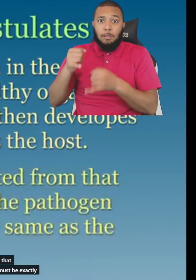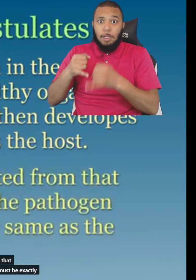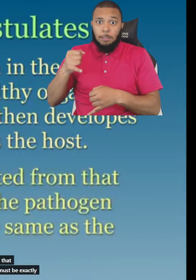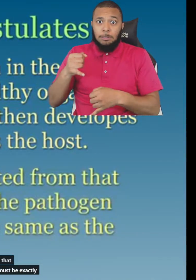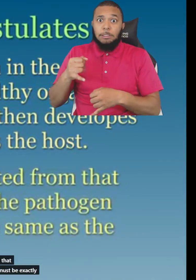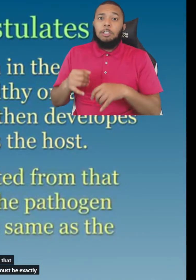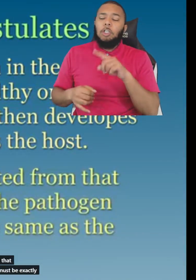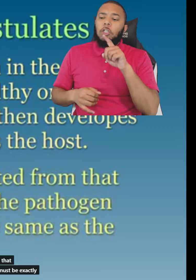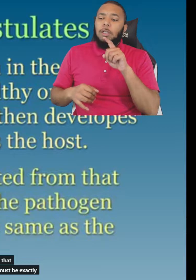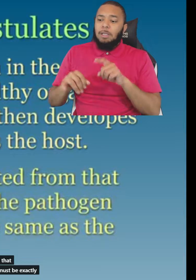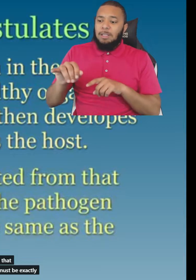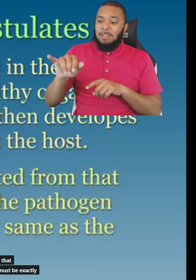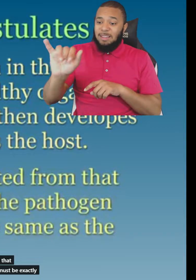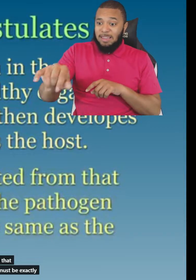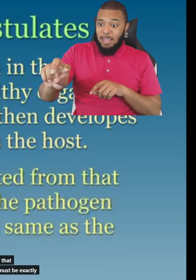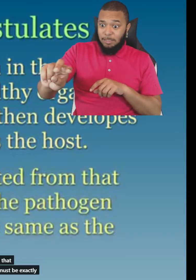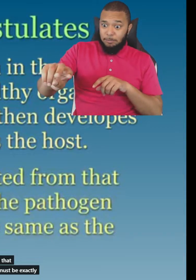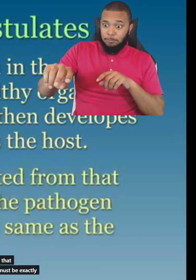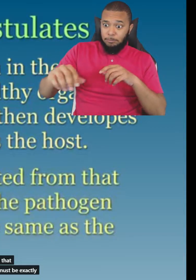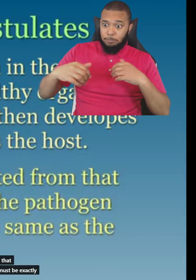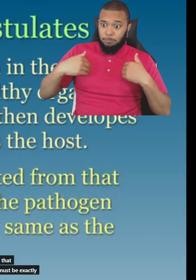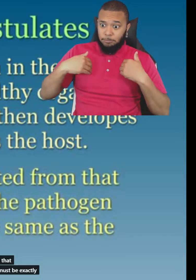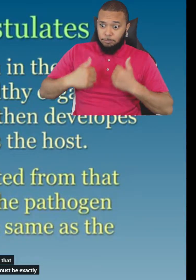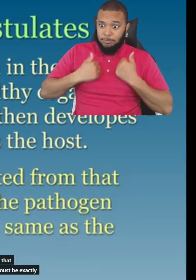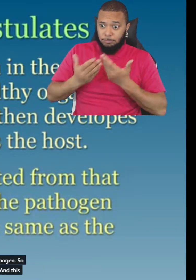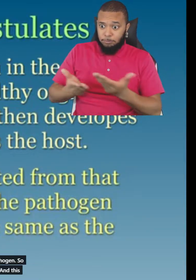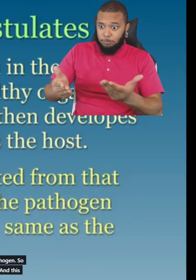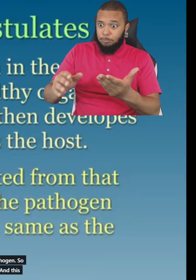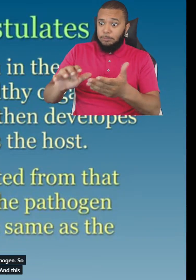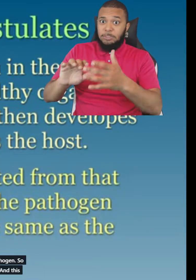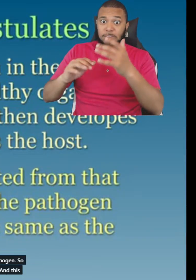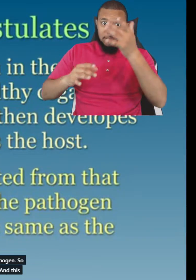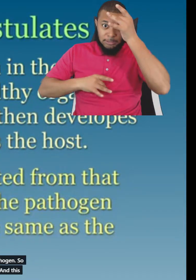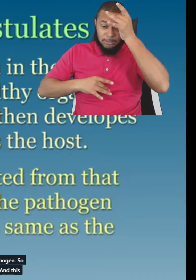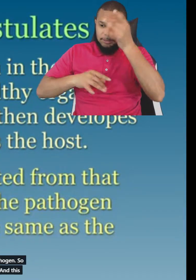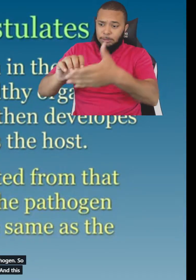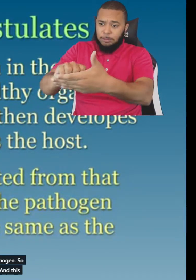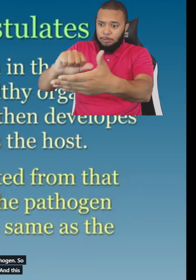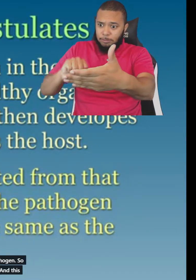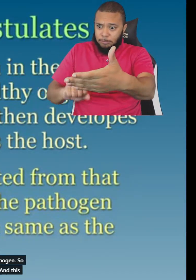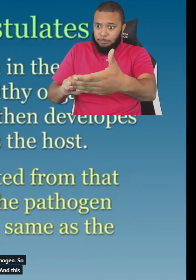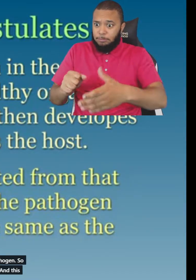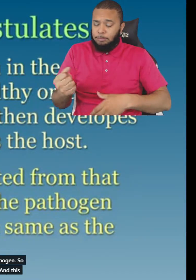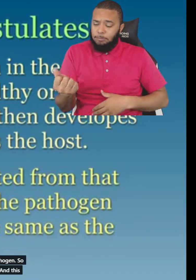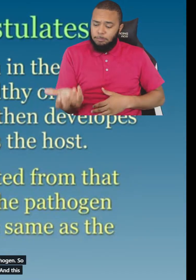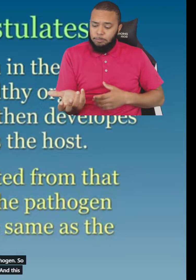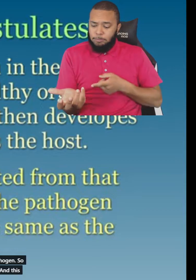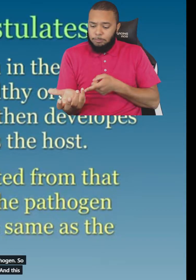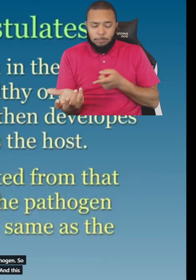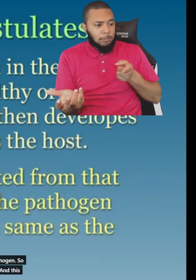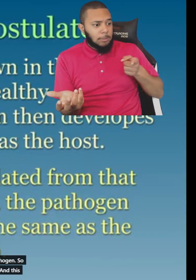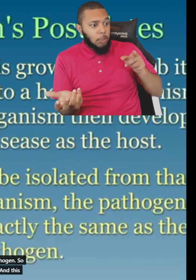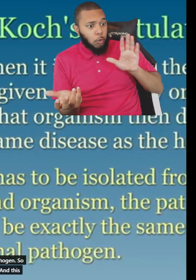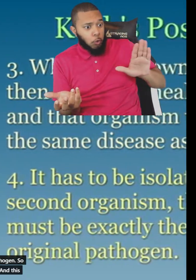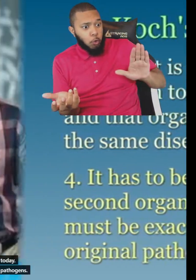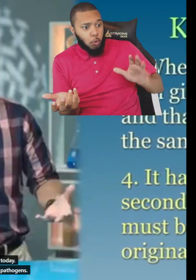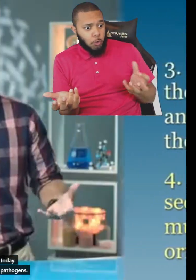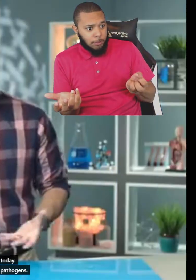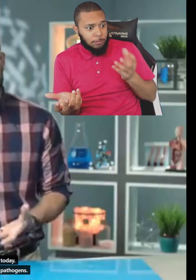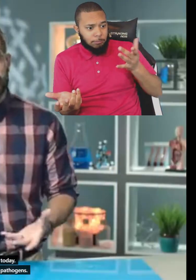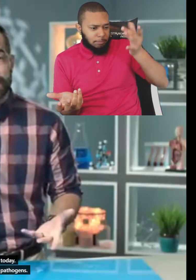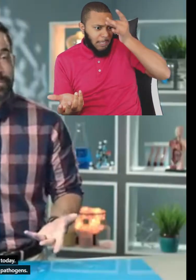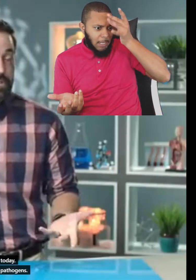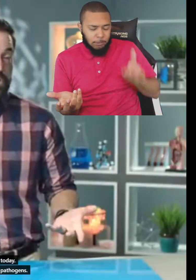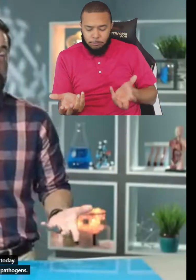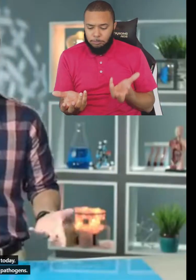that second organism. The pathogen must be exactly the same as the original pathogen. So we're going to examine it. And this is